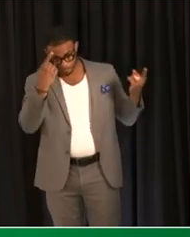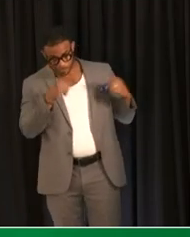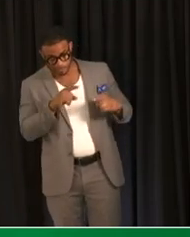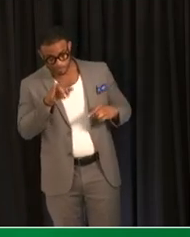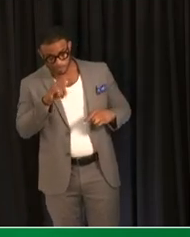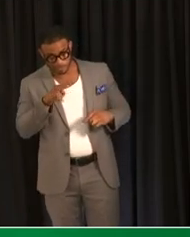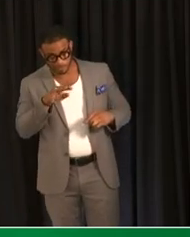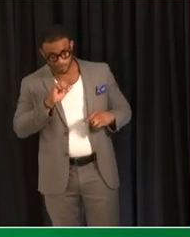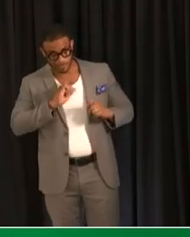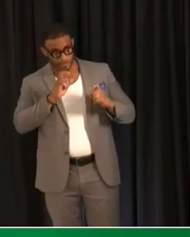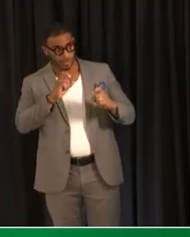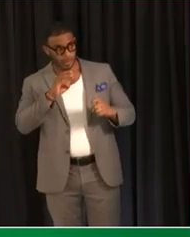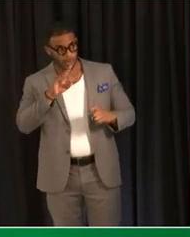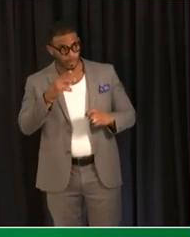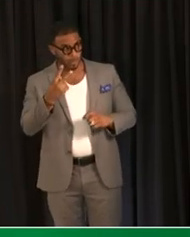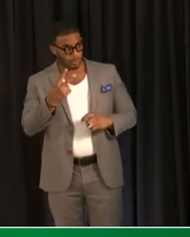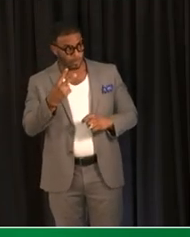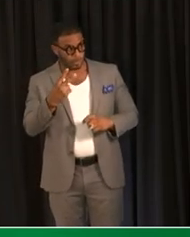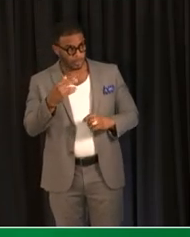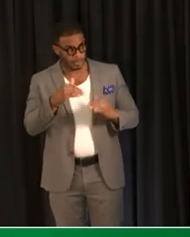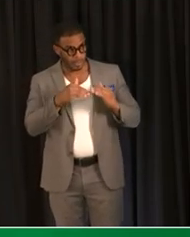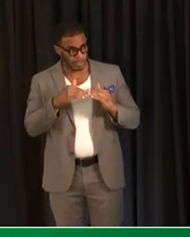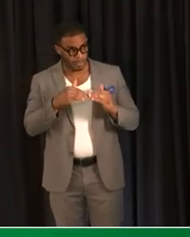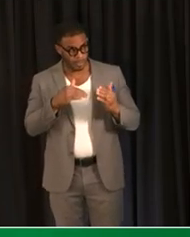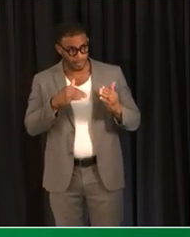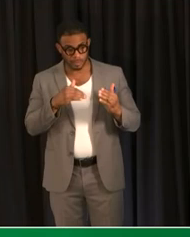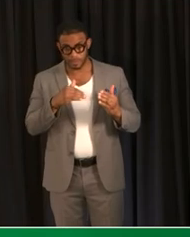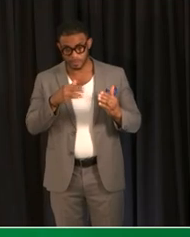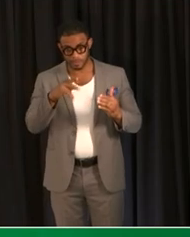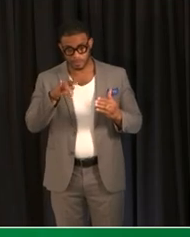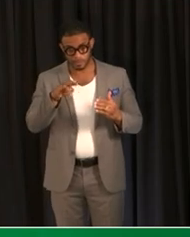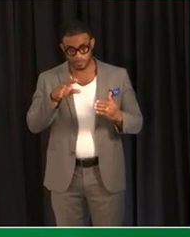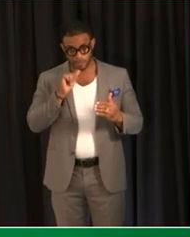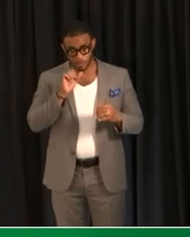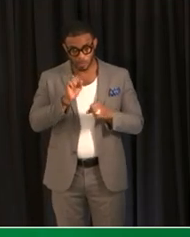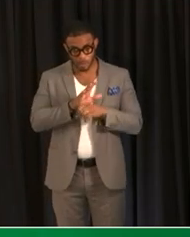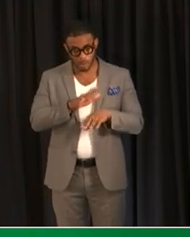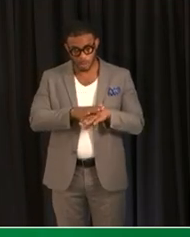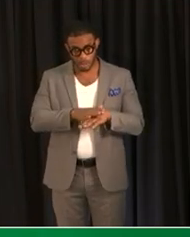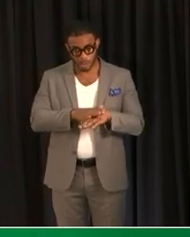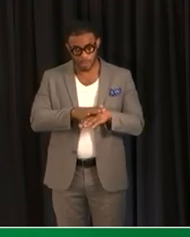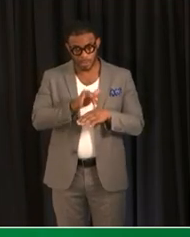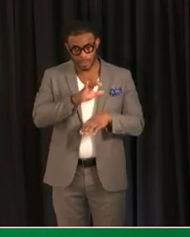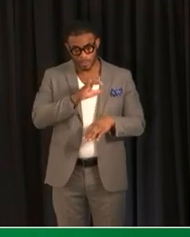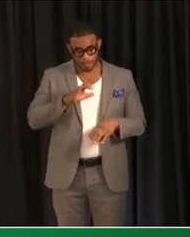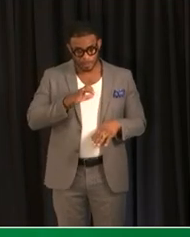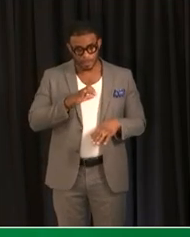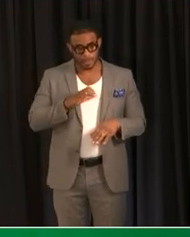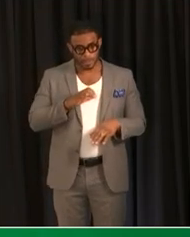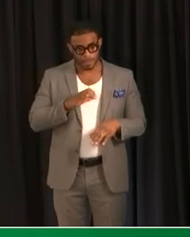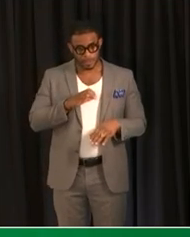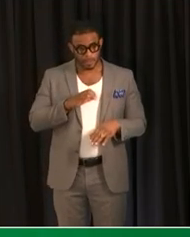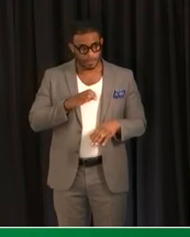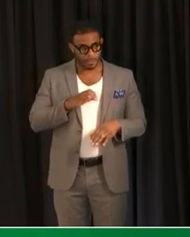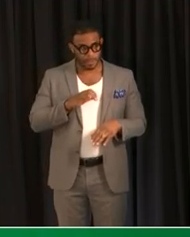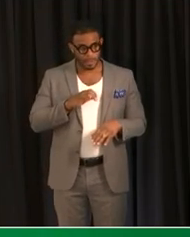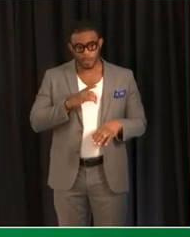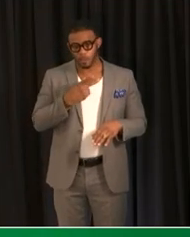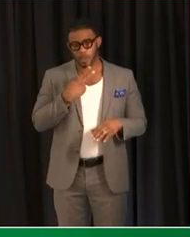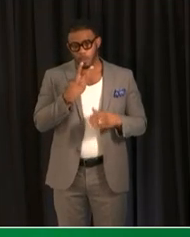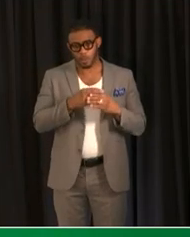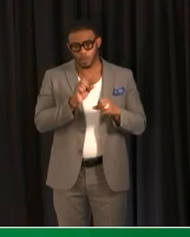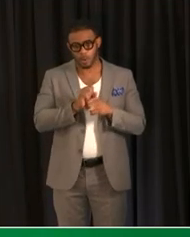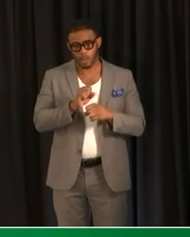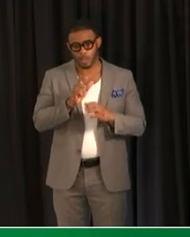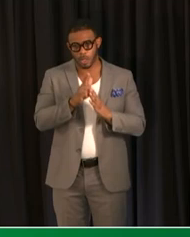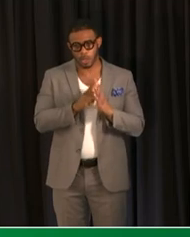agree, and I'm going to pitch it to my Ward 2 colleague, Brooke Pinto, who works on that committee and has we